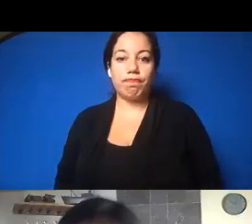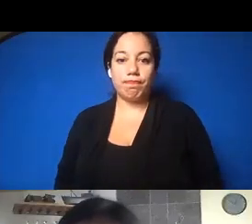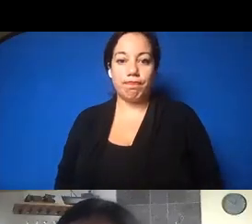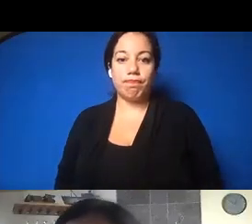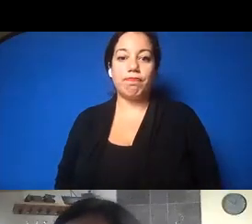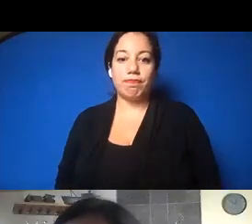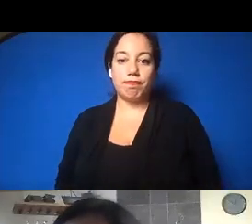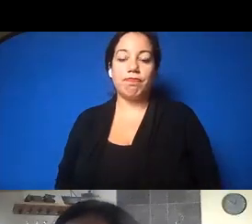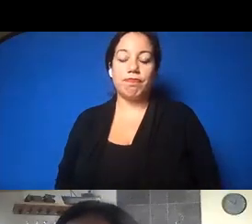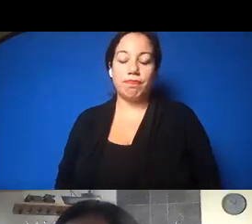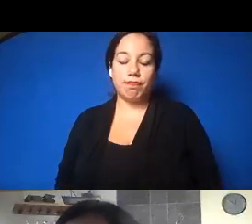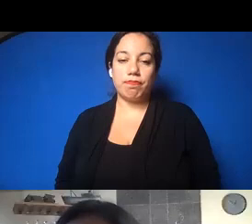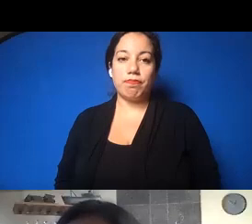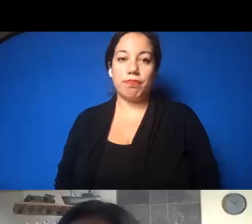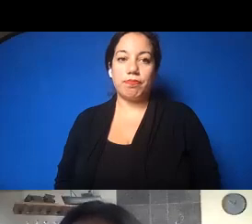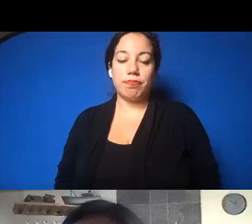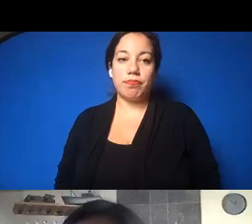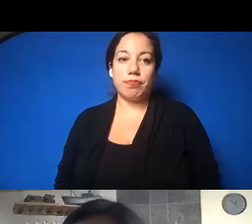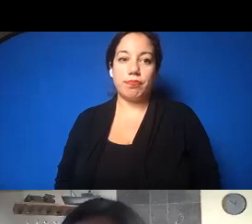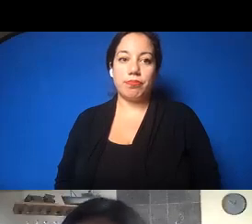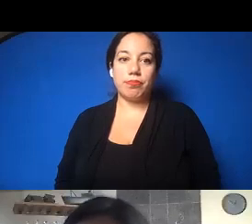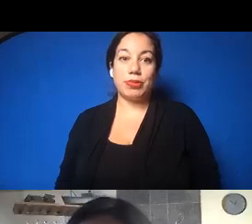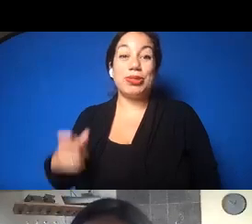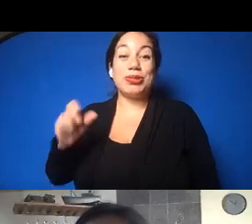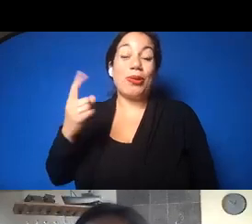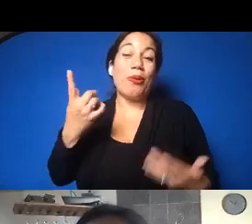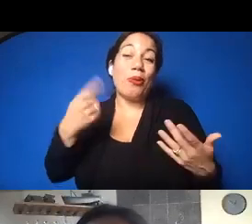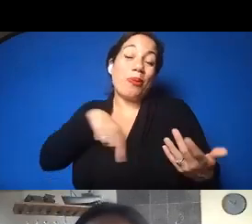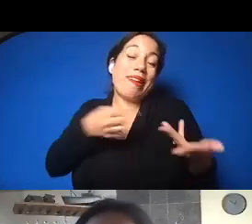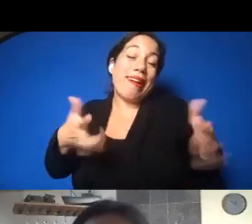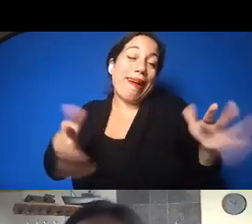So in some way, shape, or form, we were already informed that something would happen.